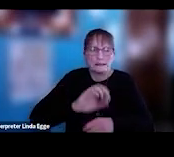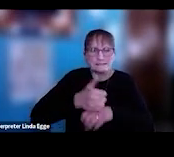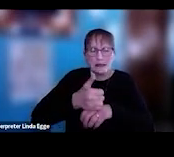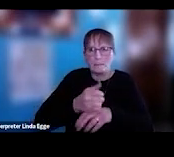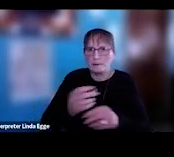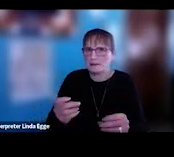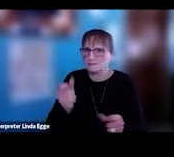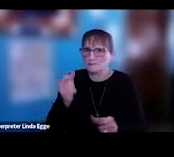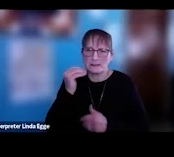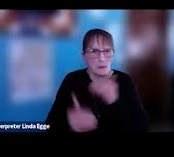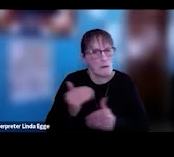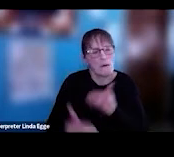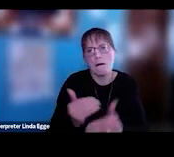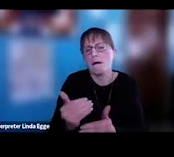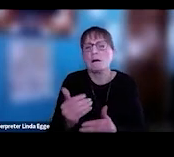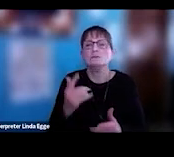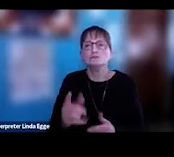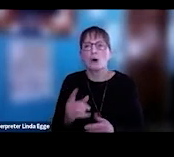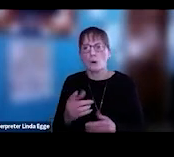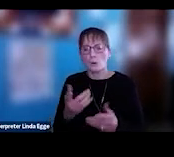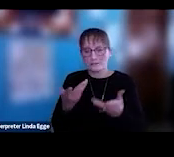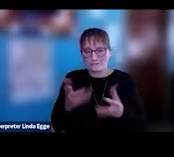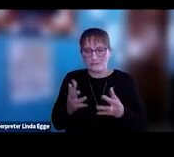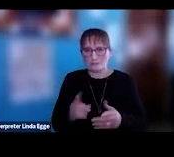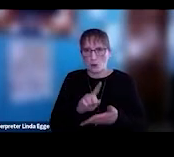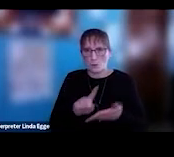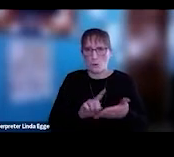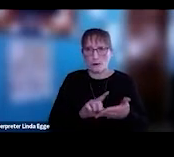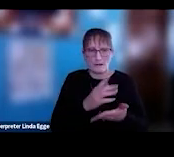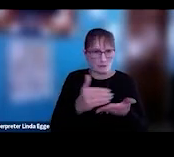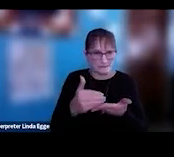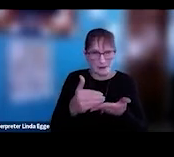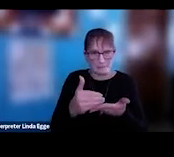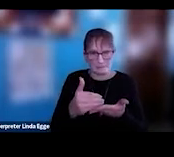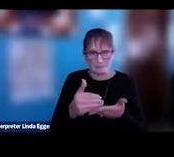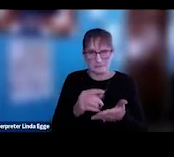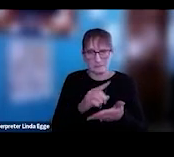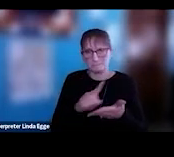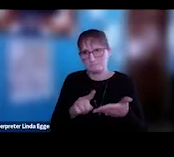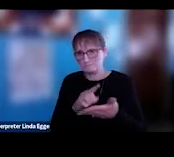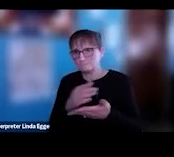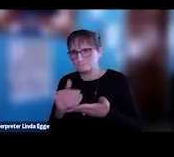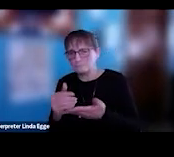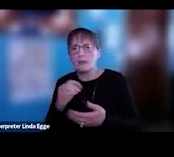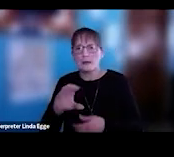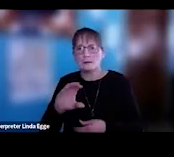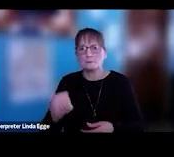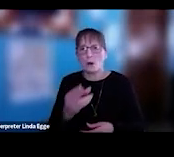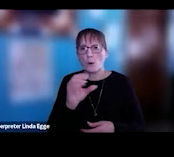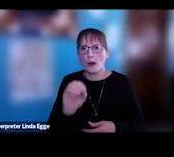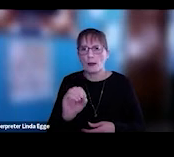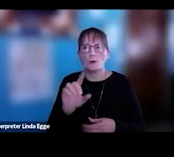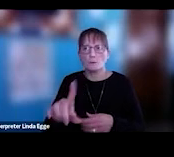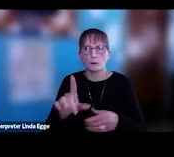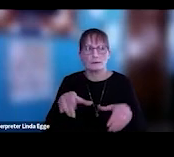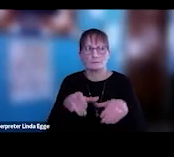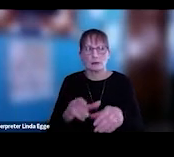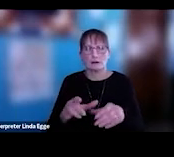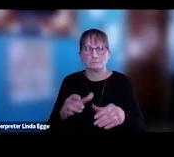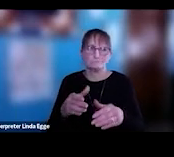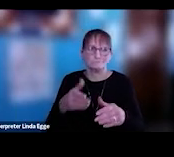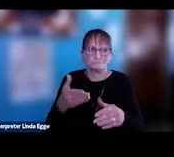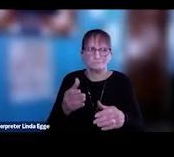typically it's done in 1 hour segments. In Ohio, we have done it over lunch.